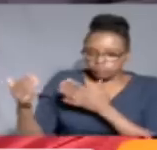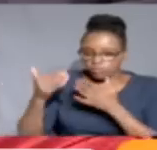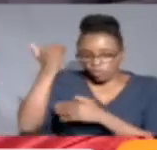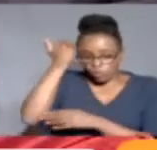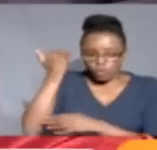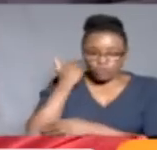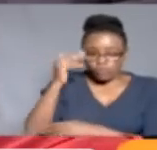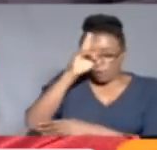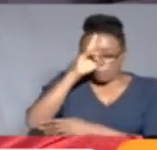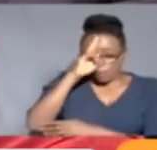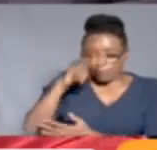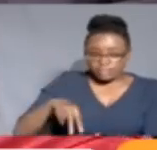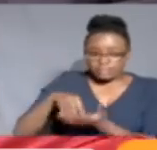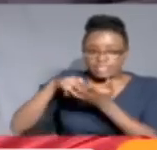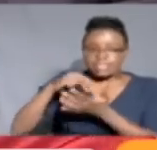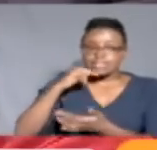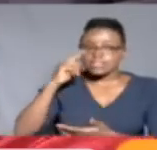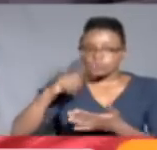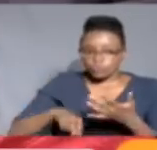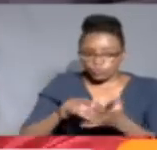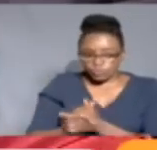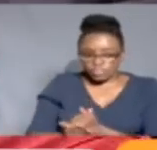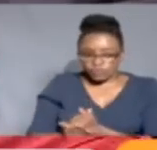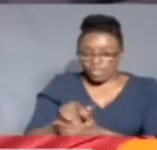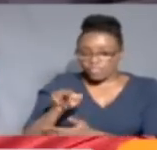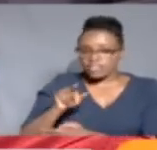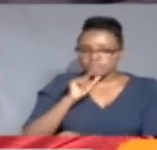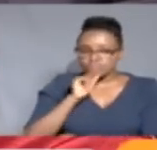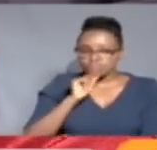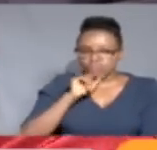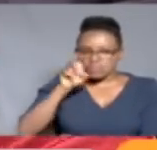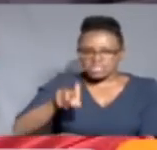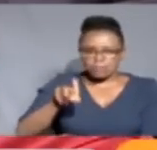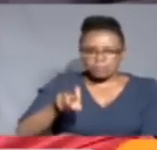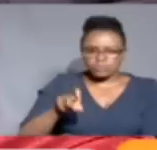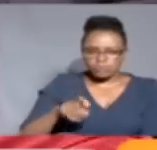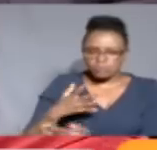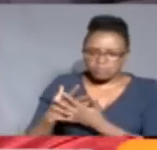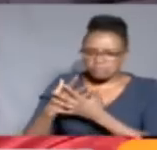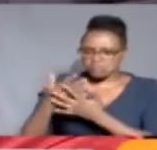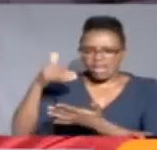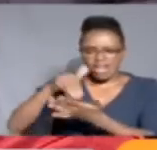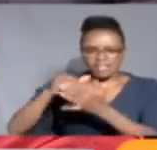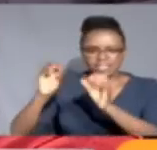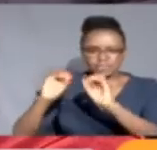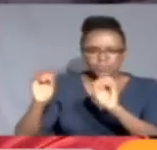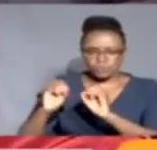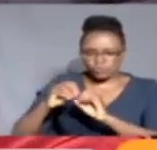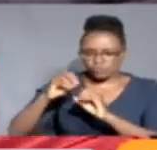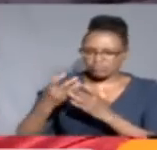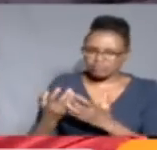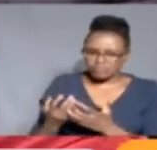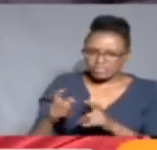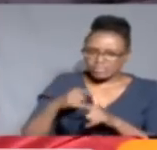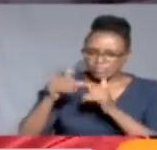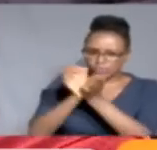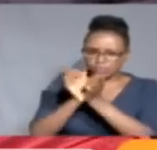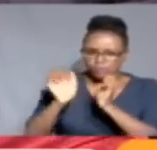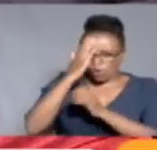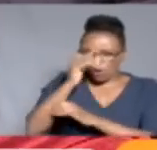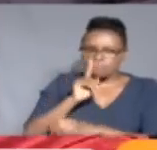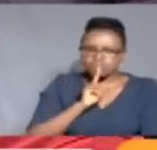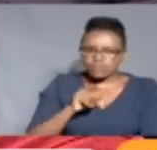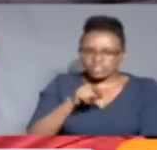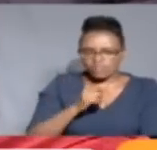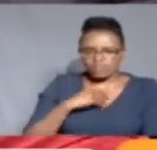an officer stood up and said that this guy should not be sentenced again. He should be released because I'm sure